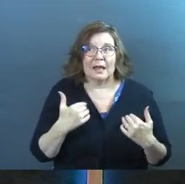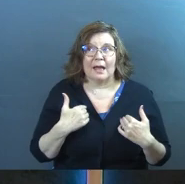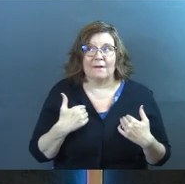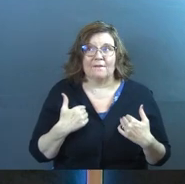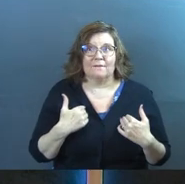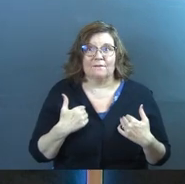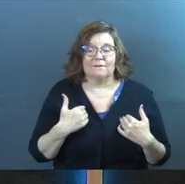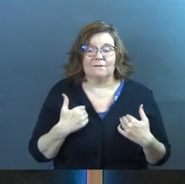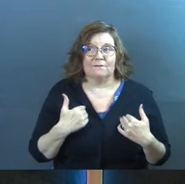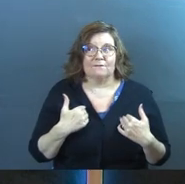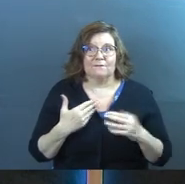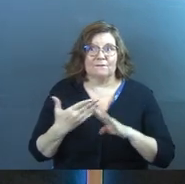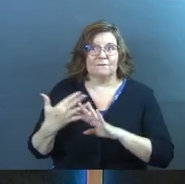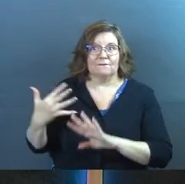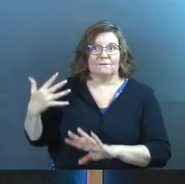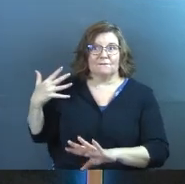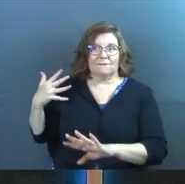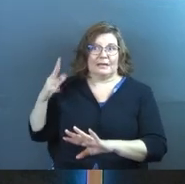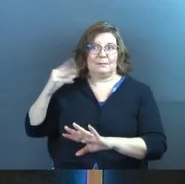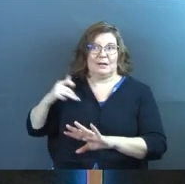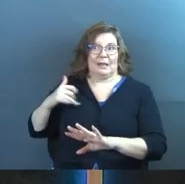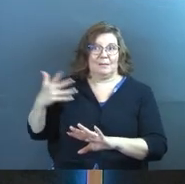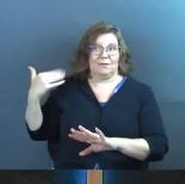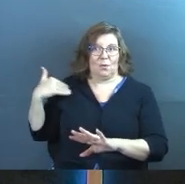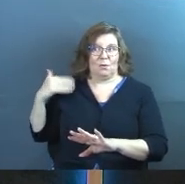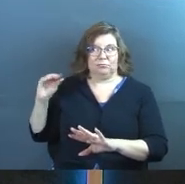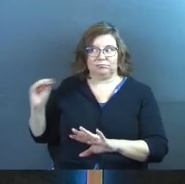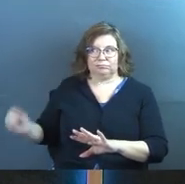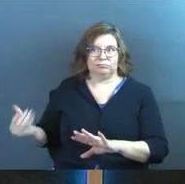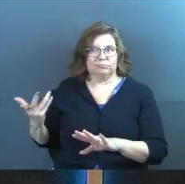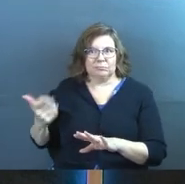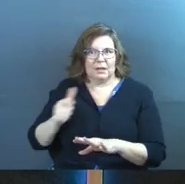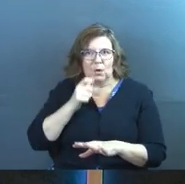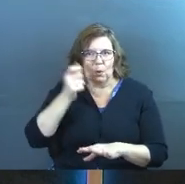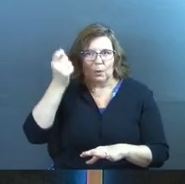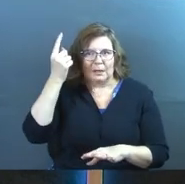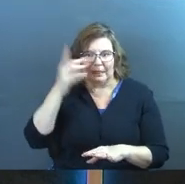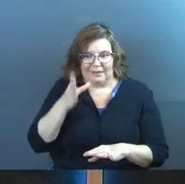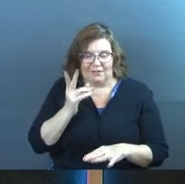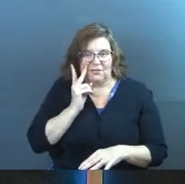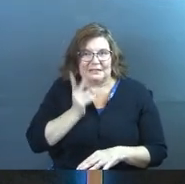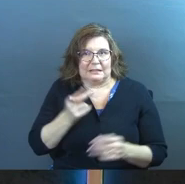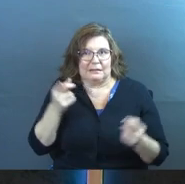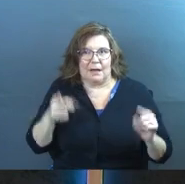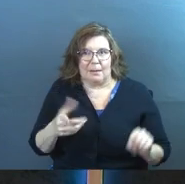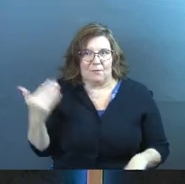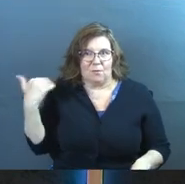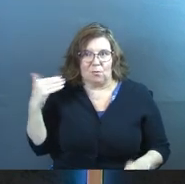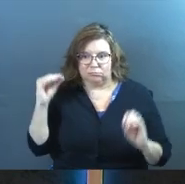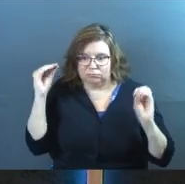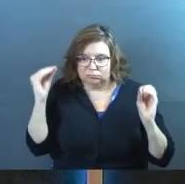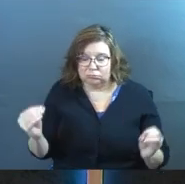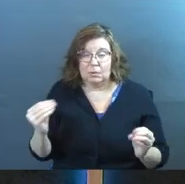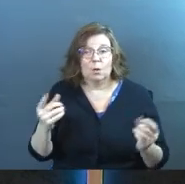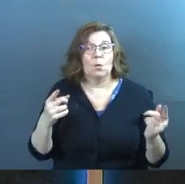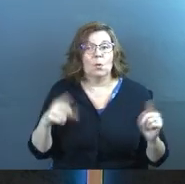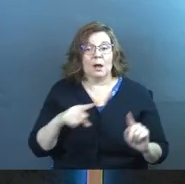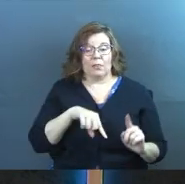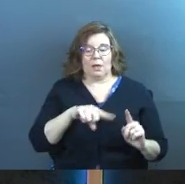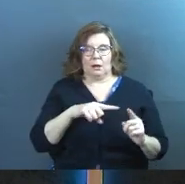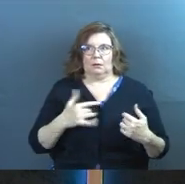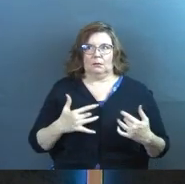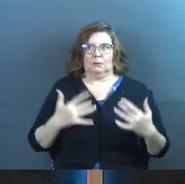have a reference point for resurrection, right? Like they don't get it. They've never seen it before. And so what happens is